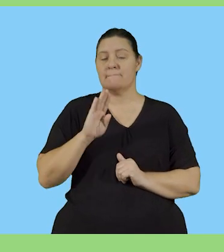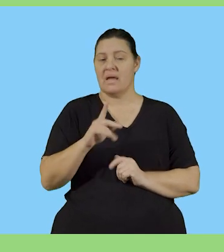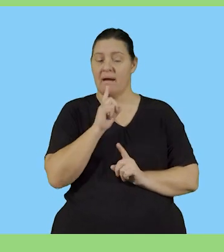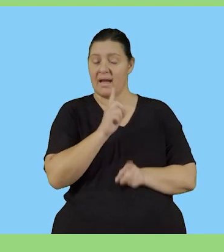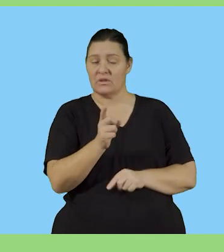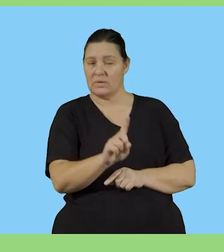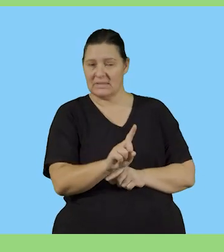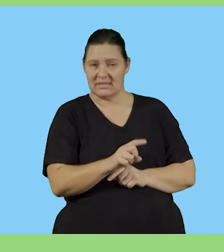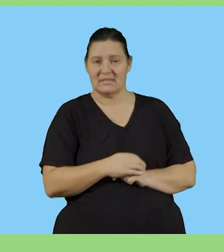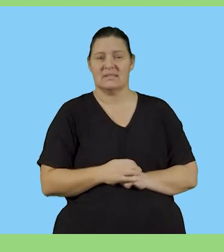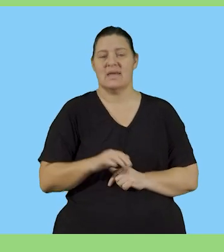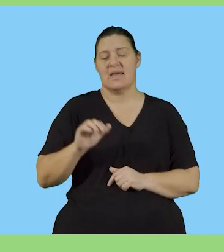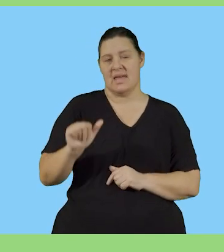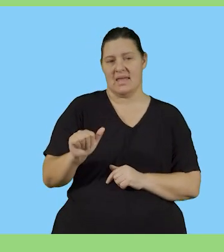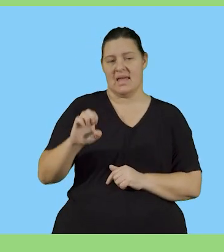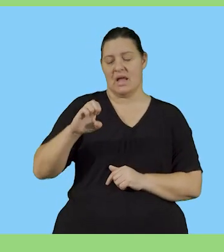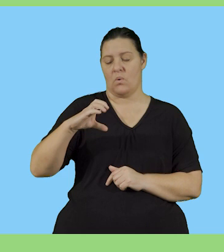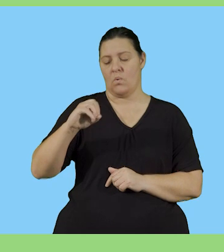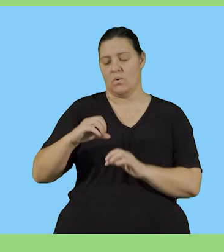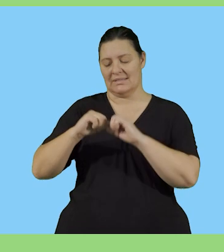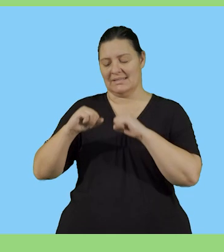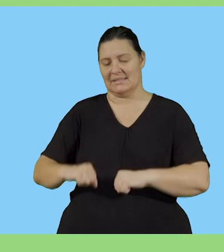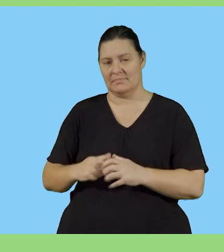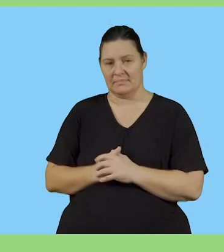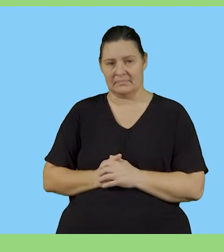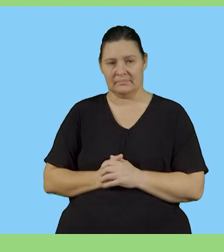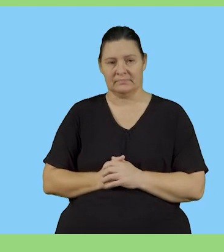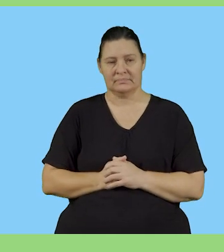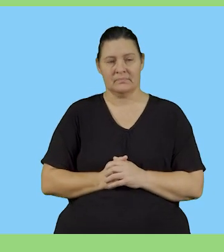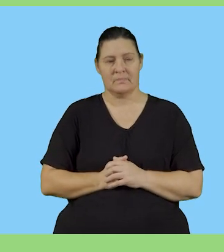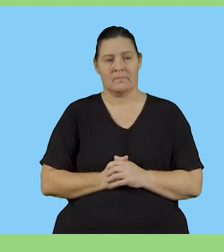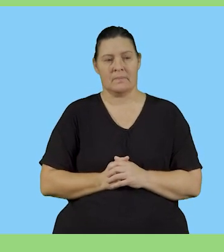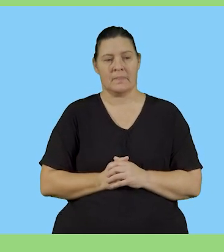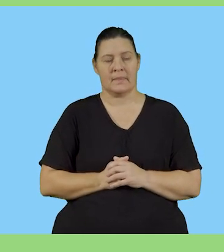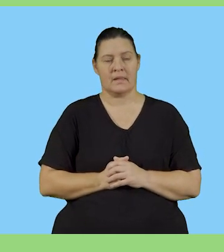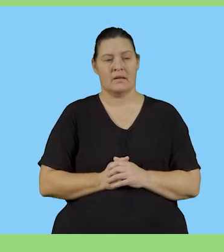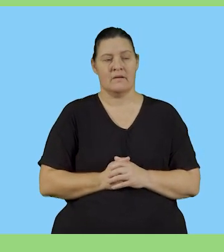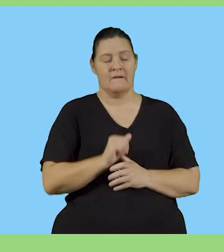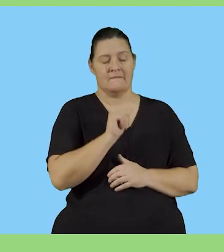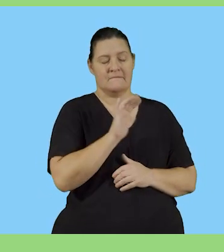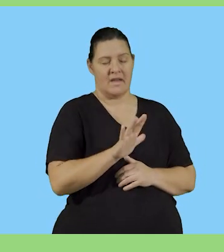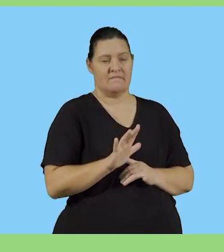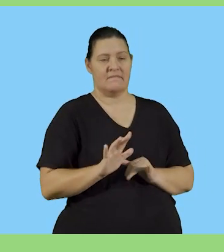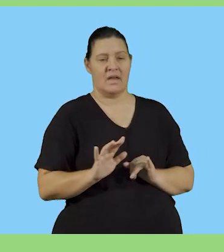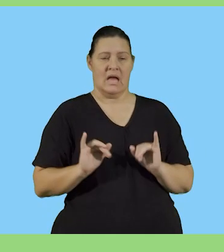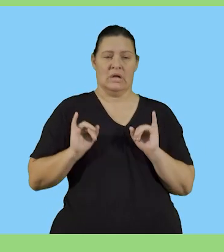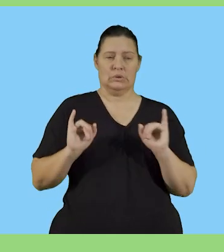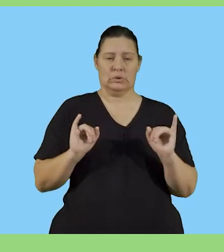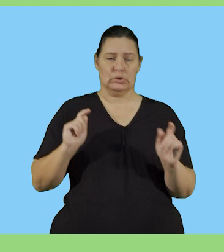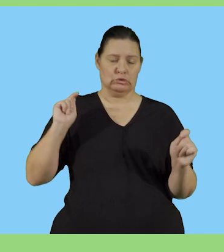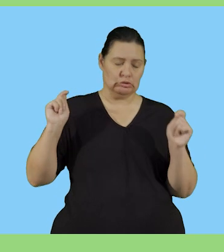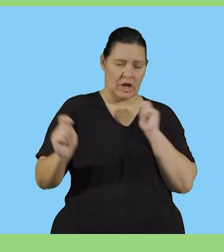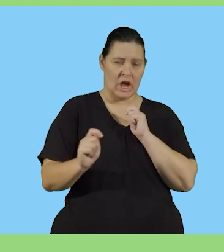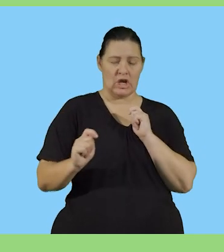notice that our answer is A, ecosystem. Number 5 is